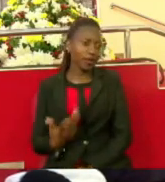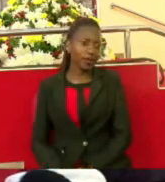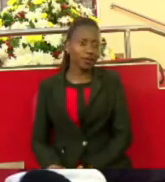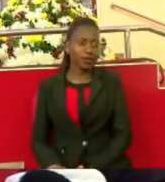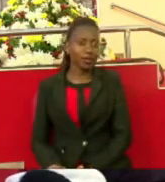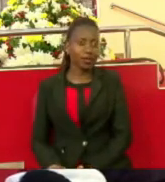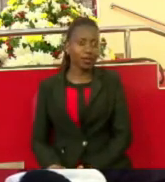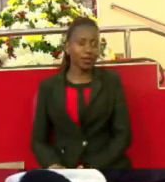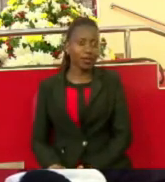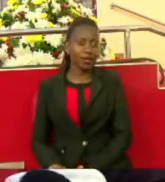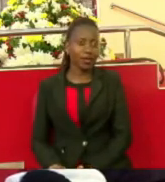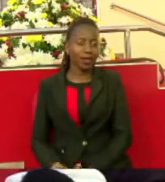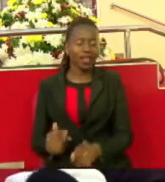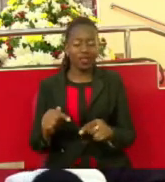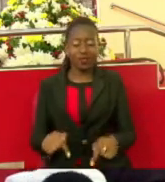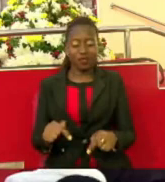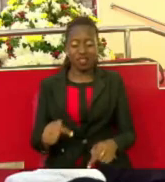Until to this day, I don't like chicken.